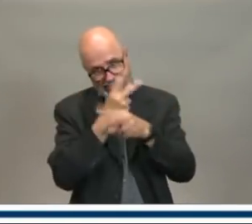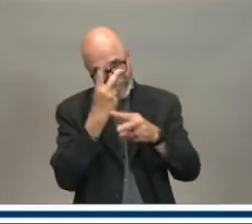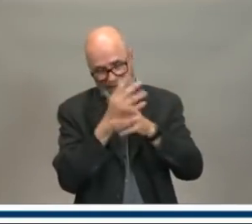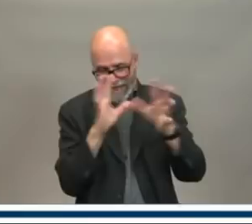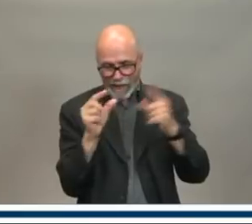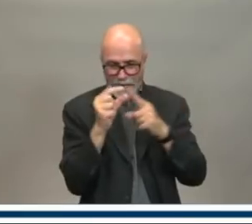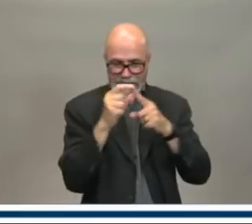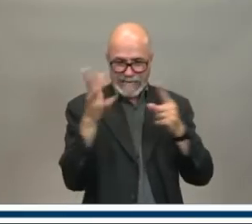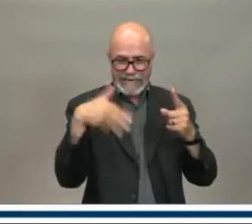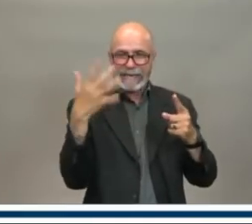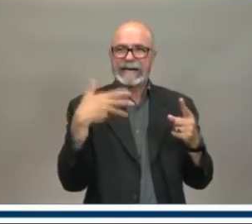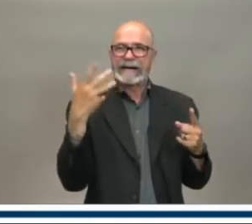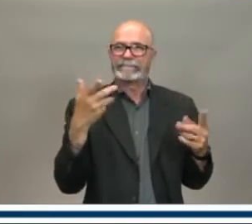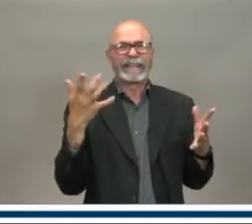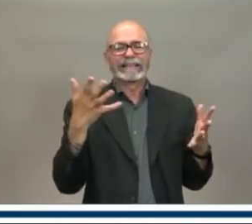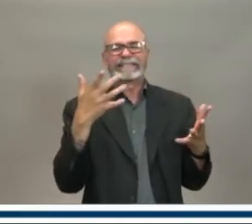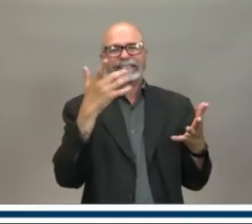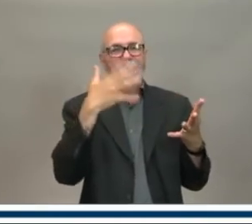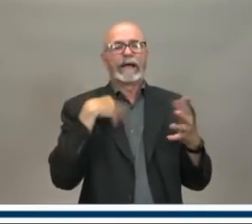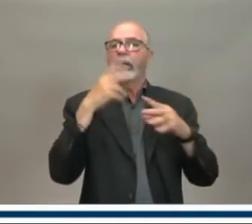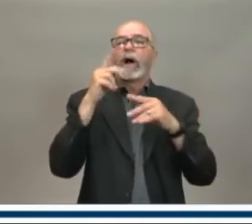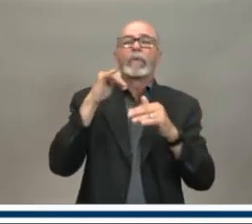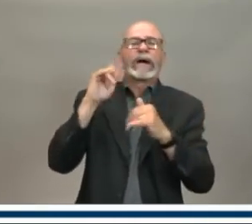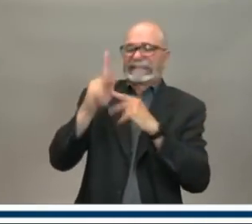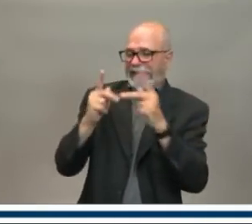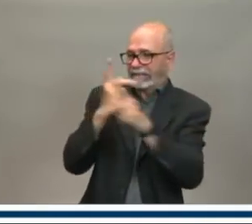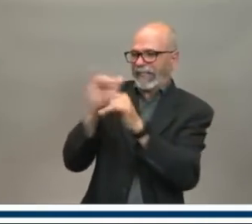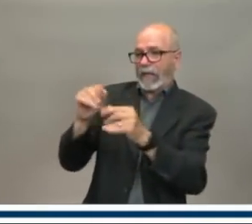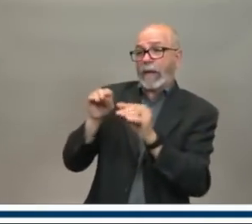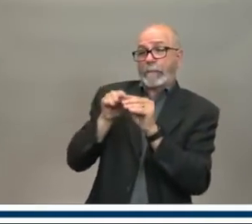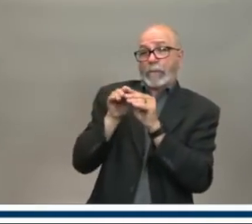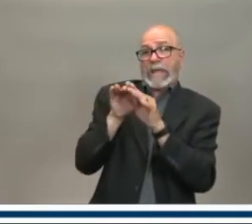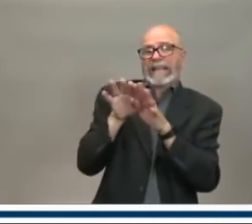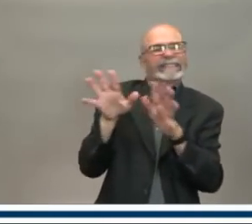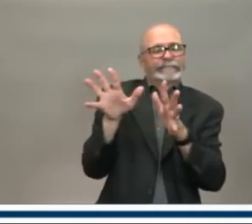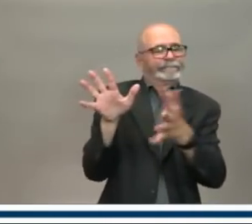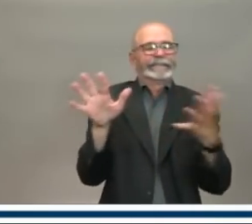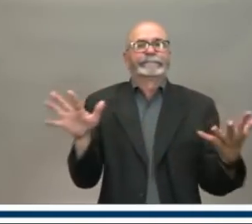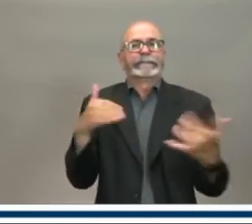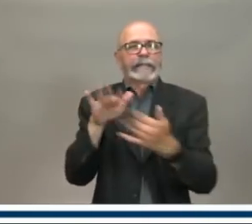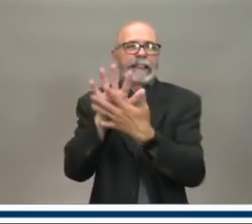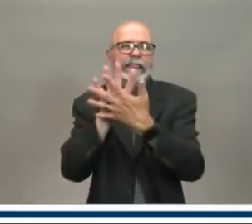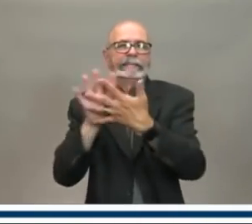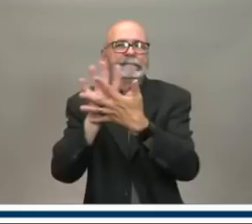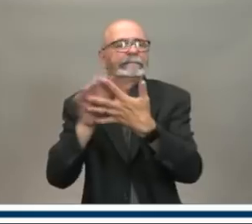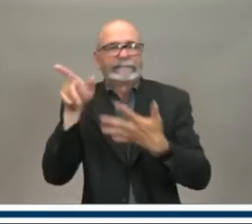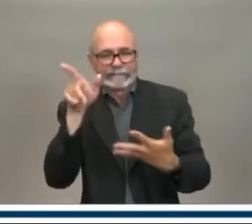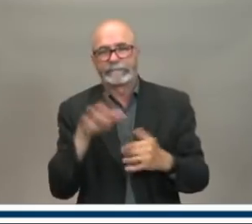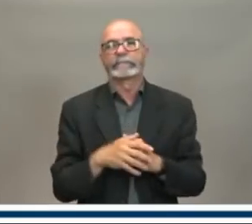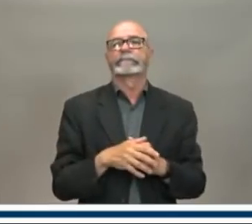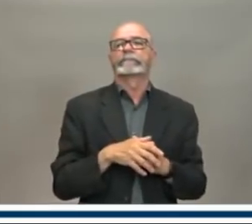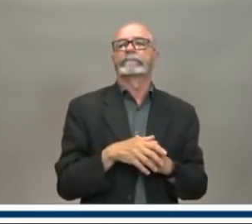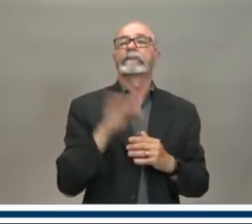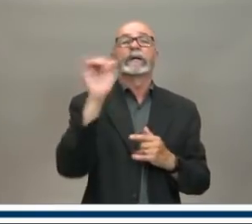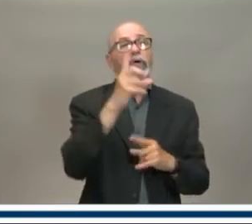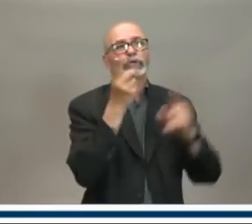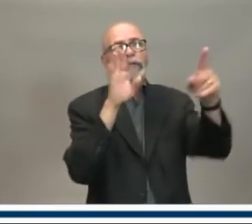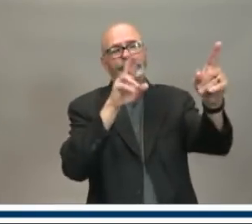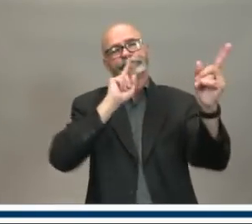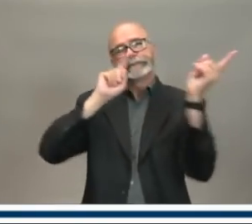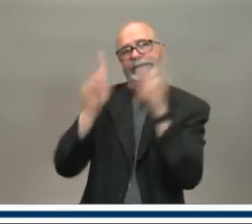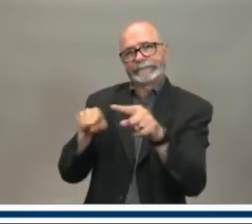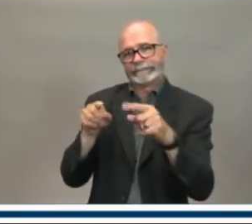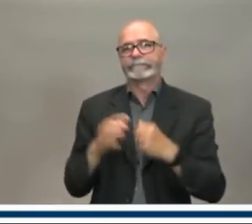address that. So, again, you can make things legal or illegal. How do you control behaviors like